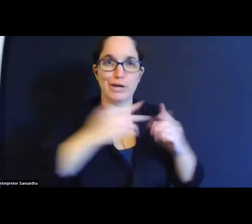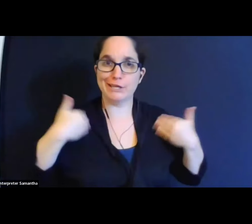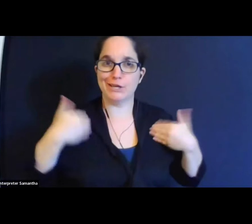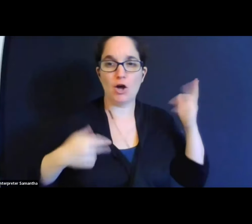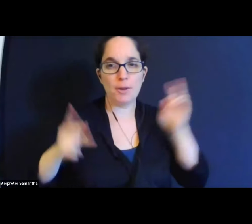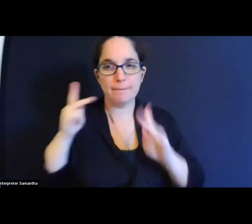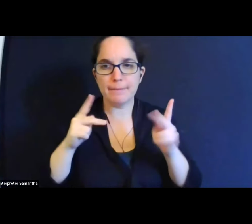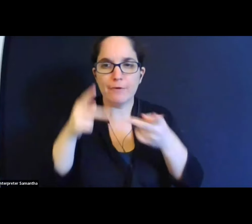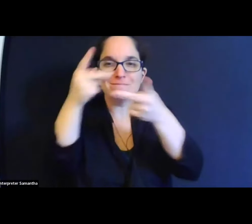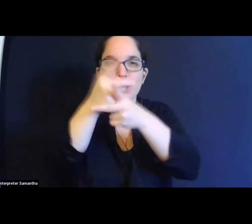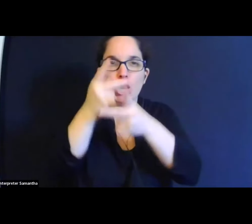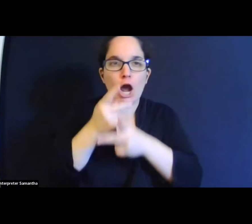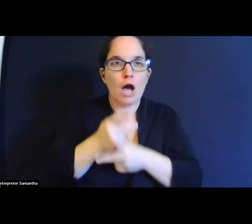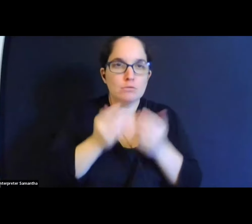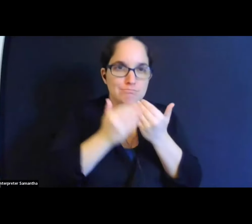out. The